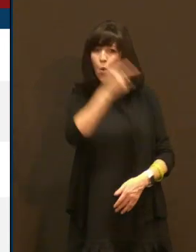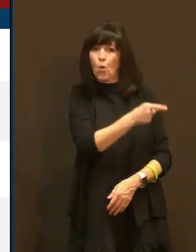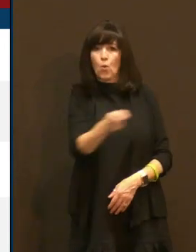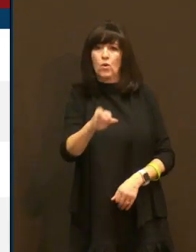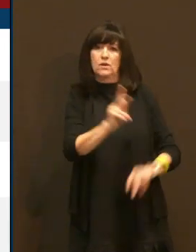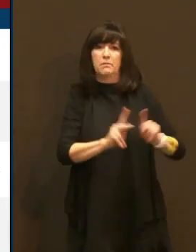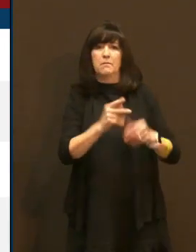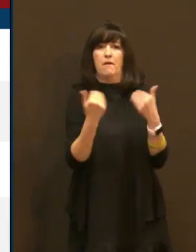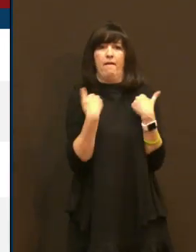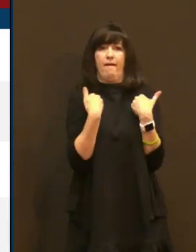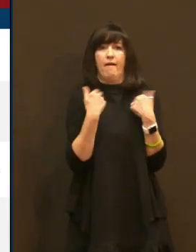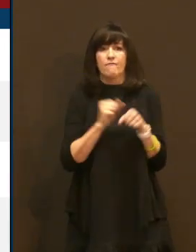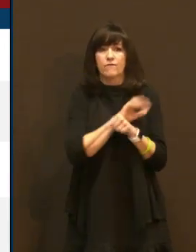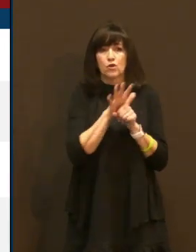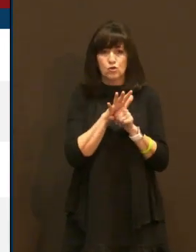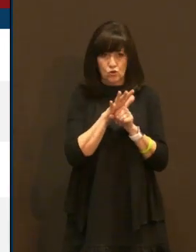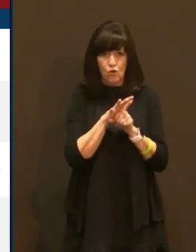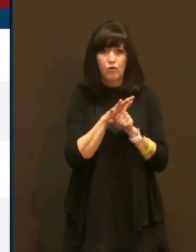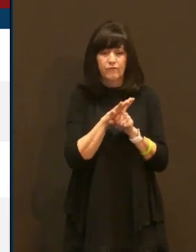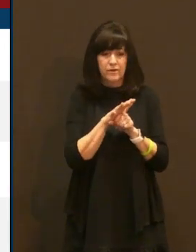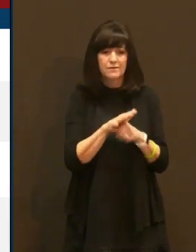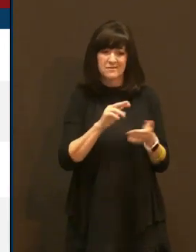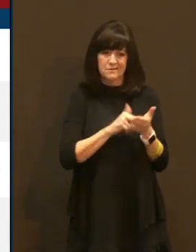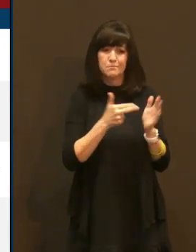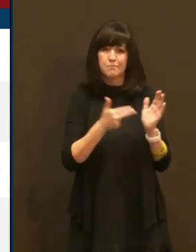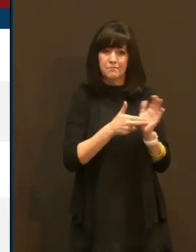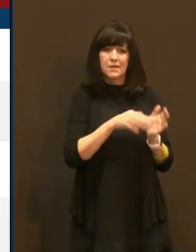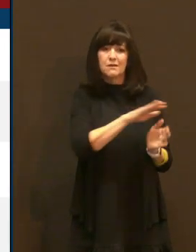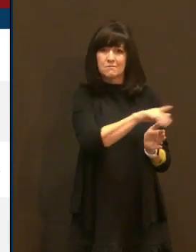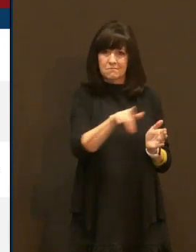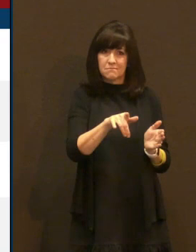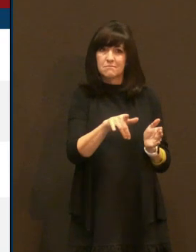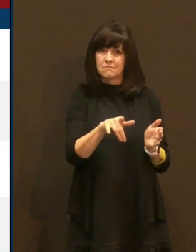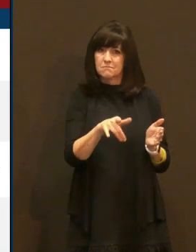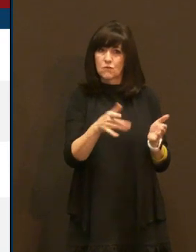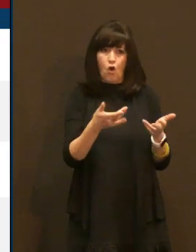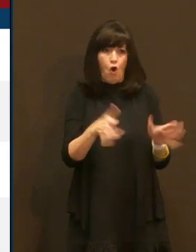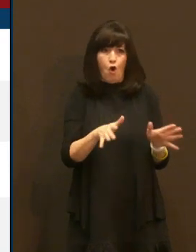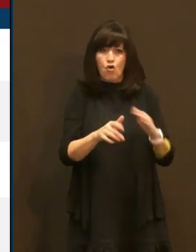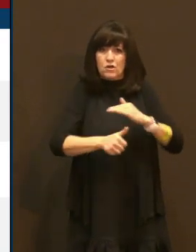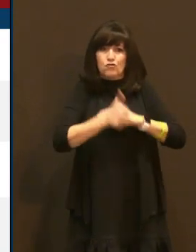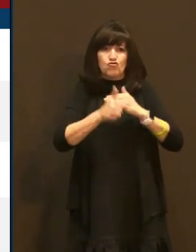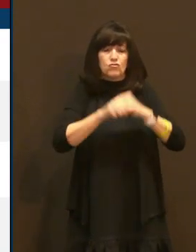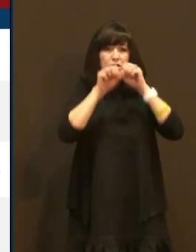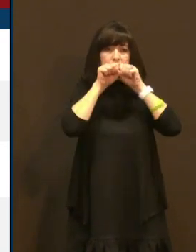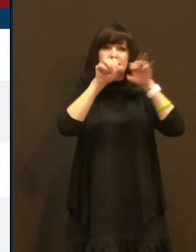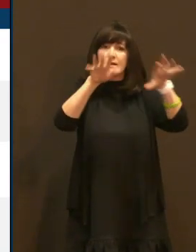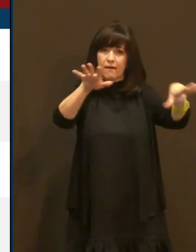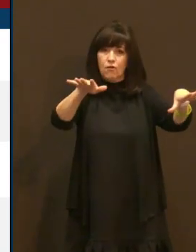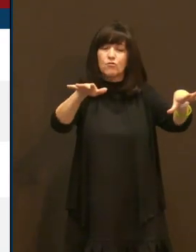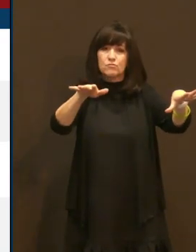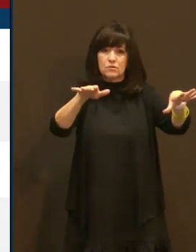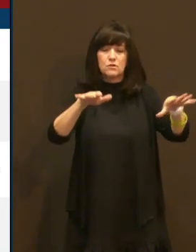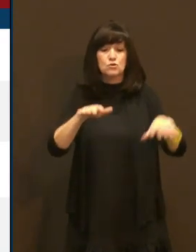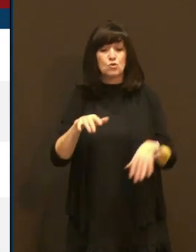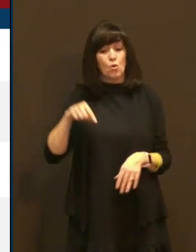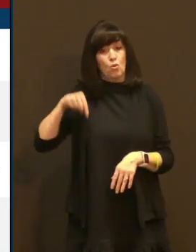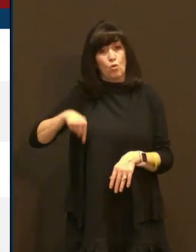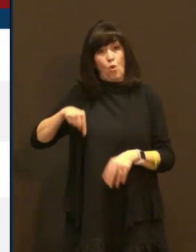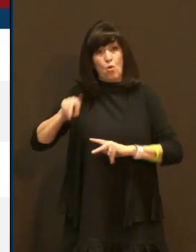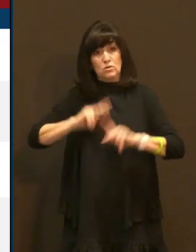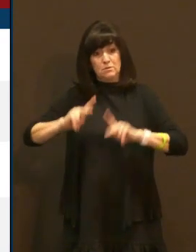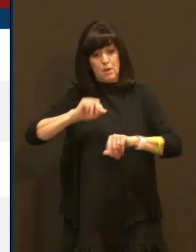particulate matter or aerosolized droplets. And so these are individuals who it's especially important